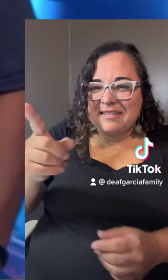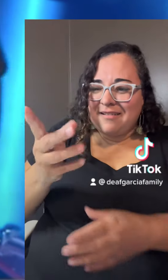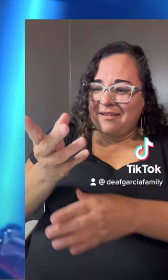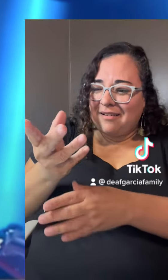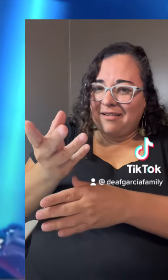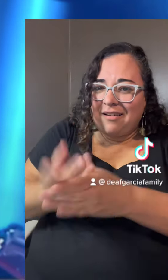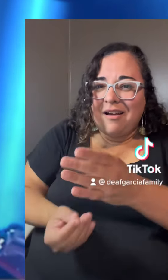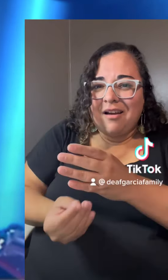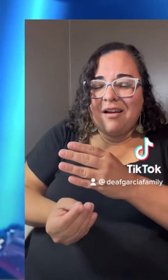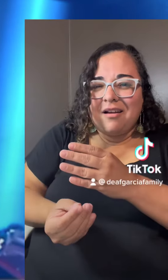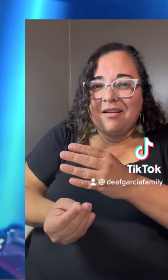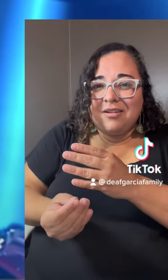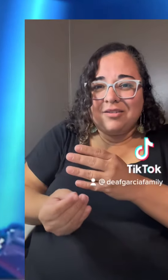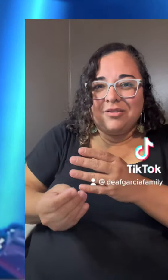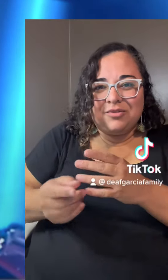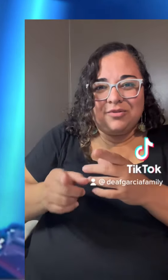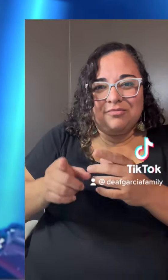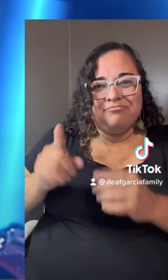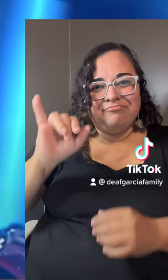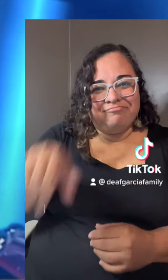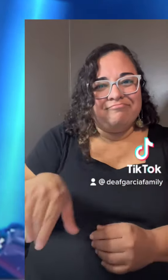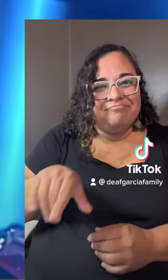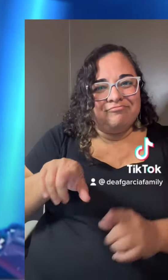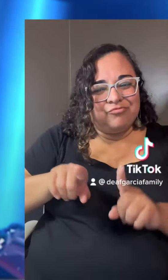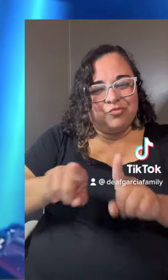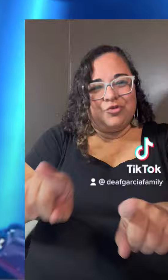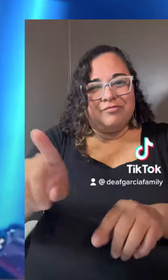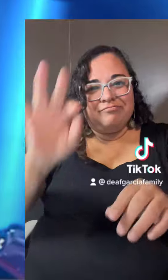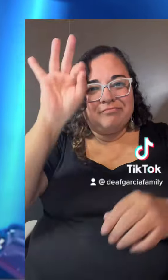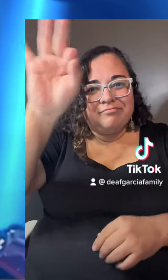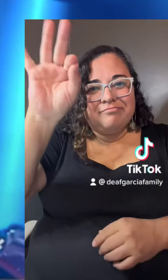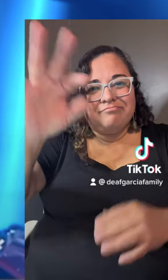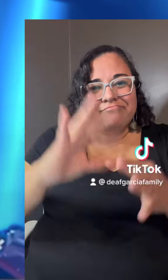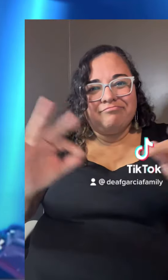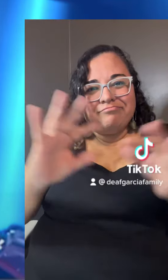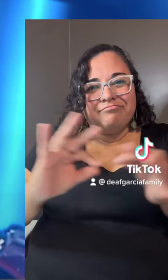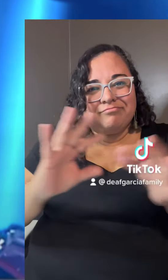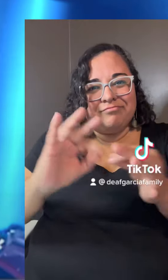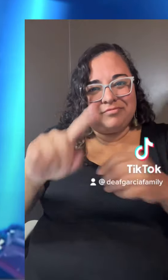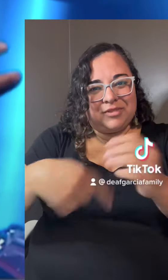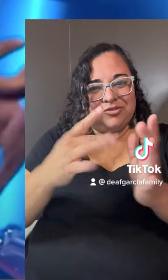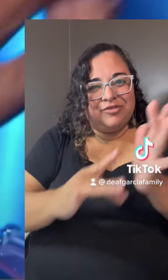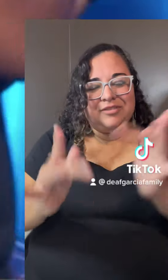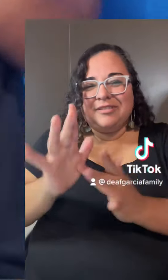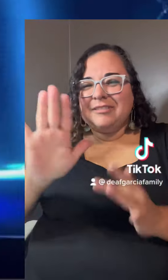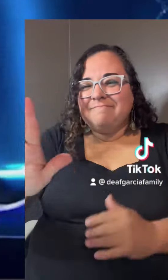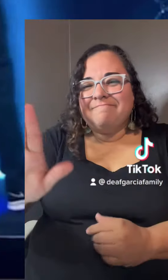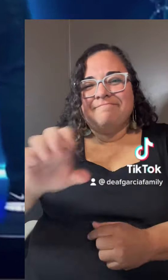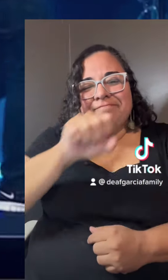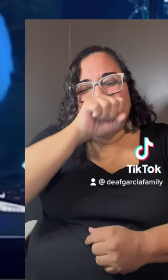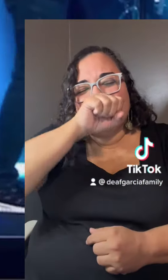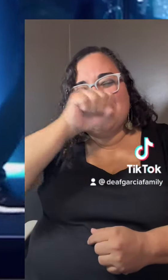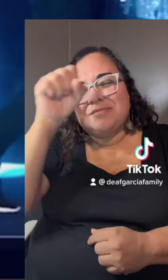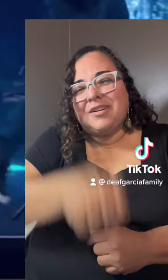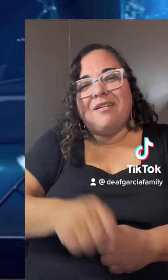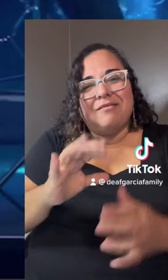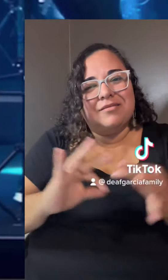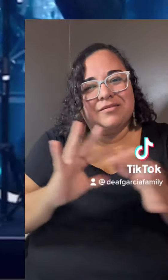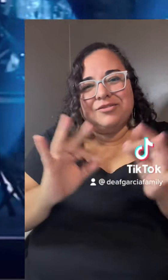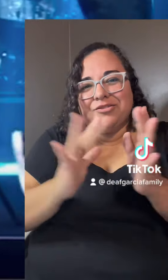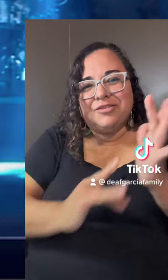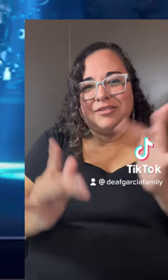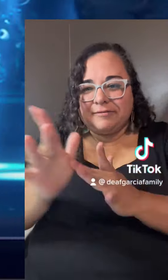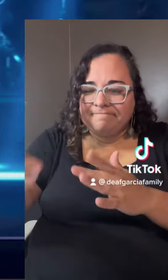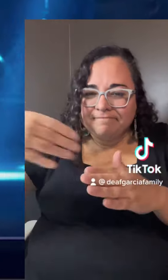dad died doing what he loved doing most. He was telling people about Jesus. And then he goes into the house. All these